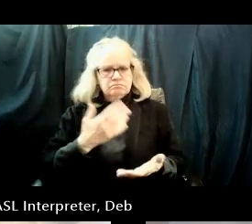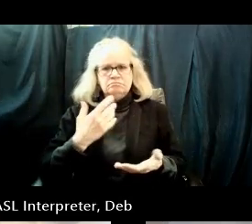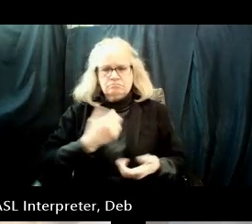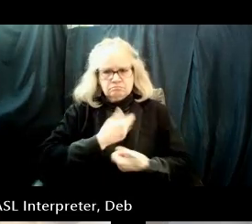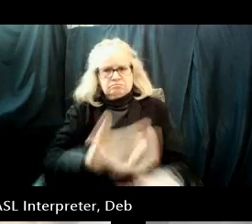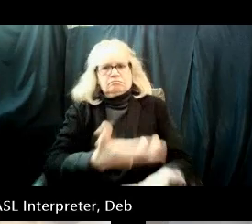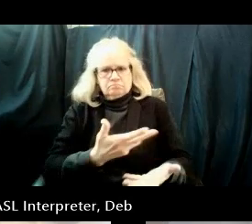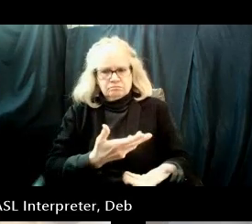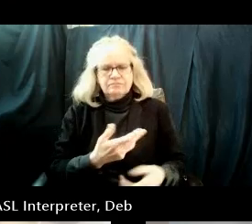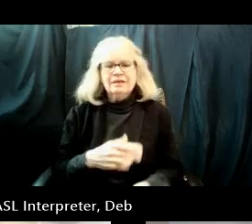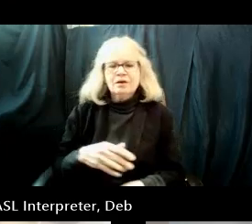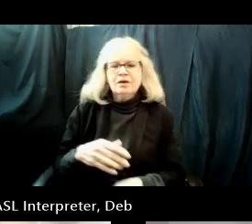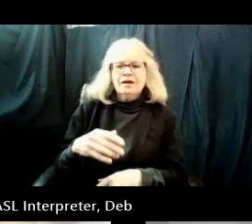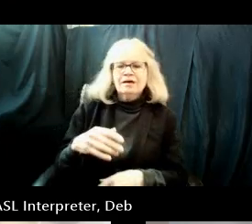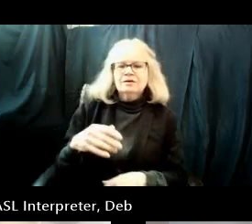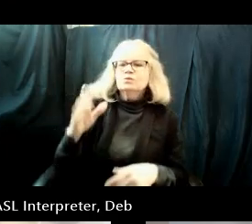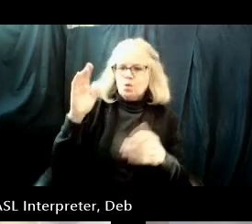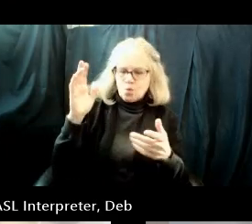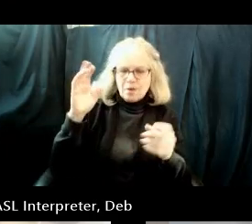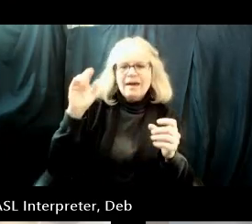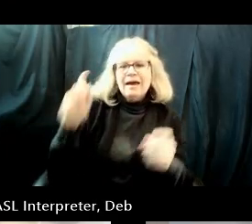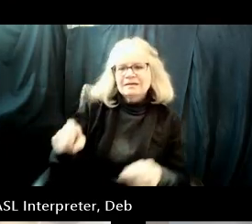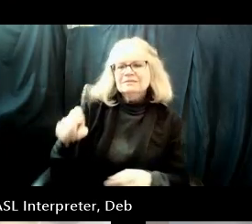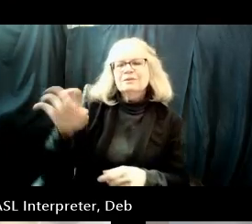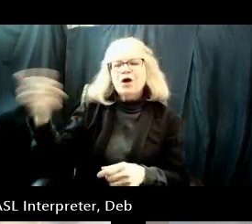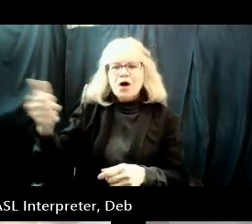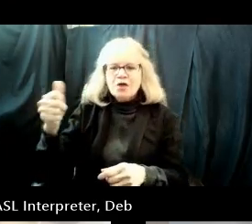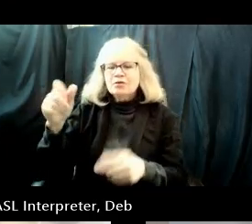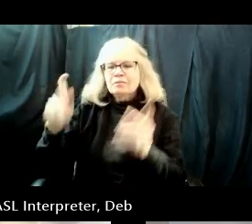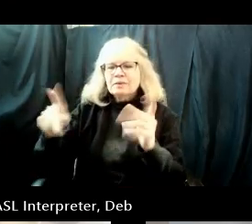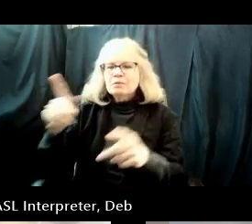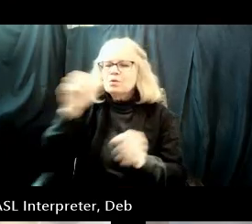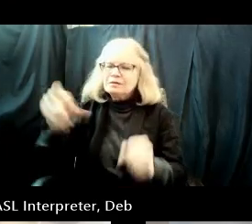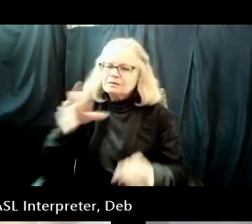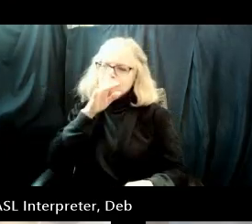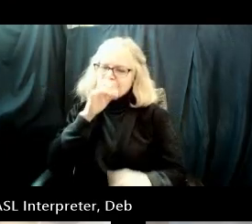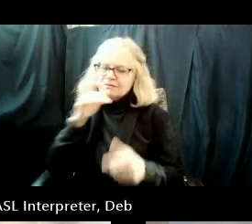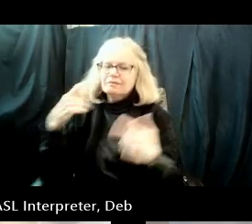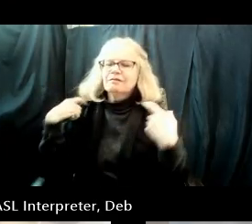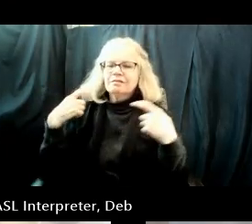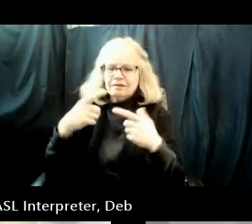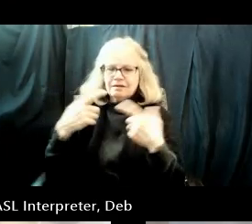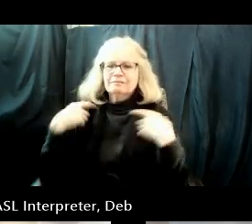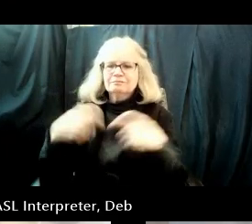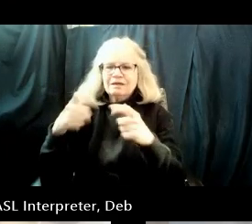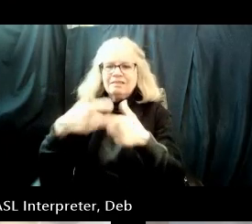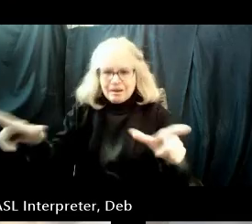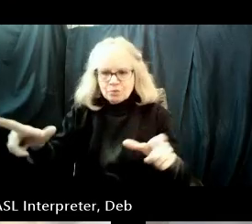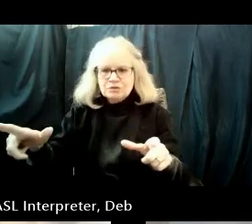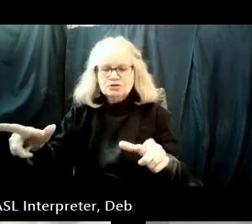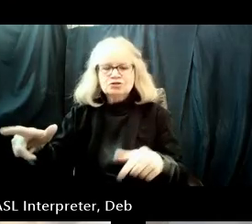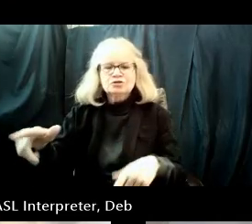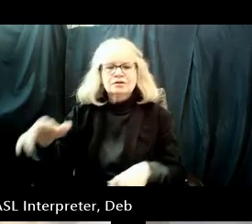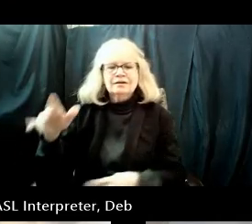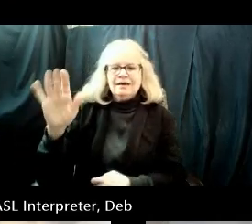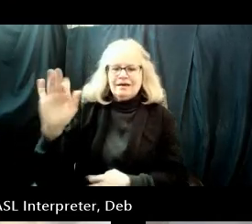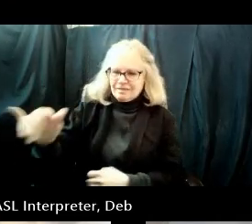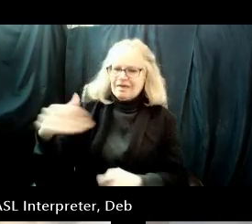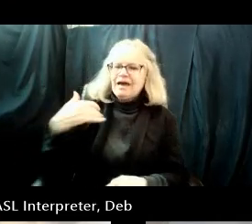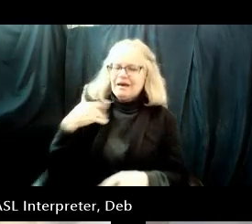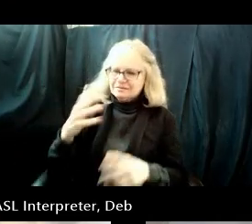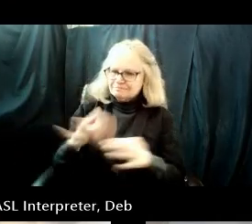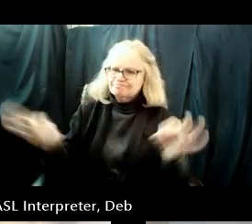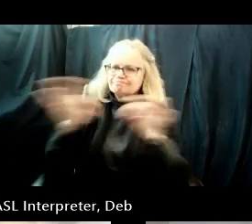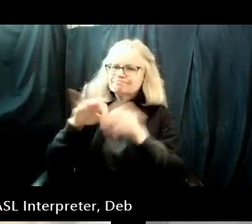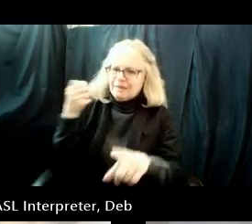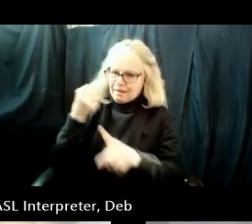community, and that has to be other Latino folks who can speak the language, who are willing to come out and talk about their experiences. It does seem to have a significant impact. The